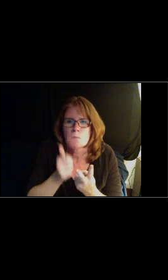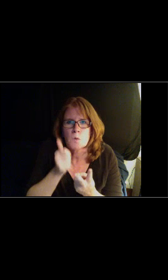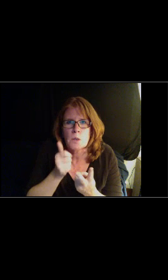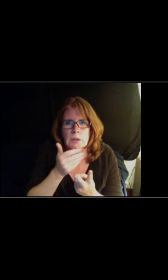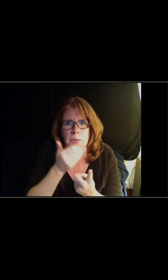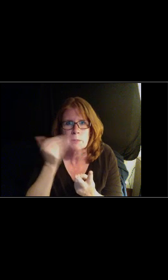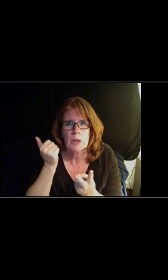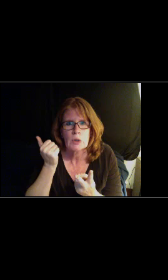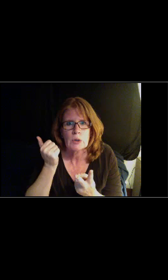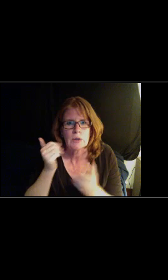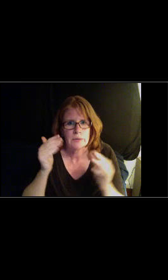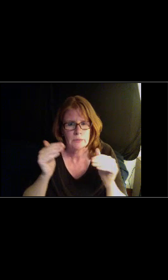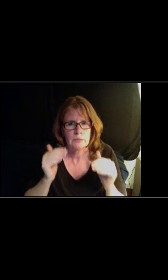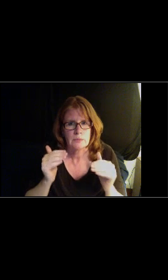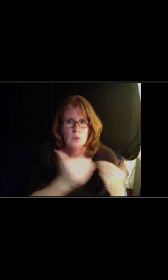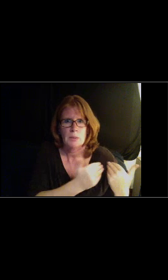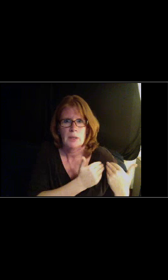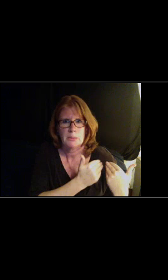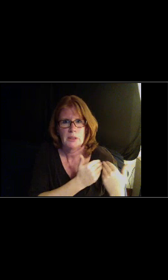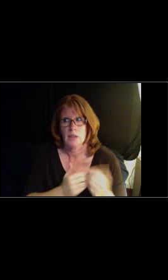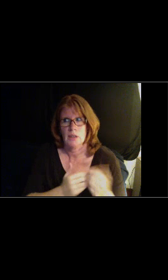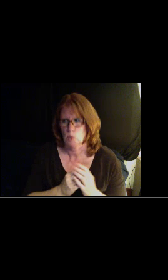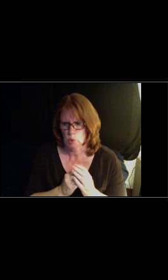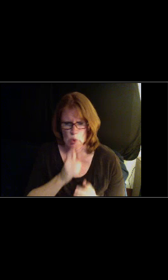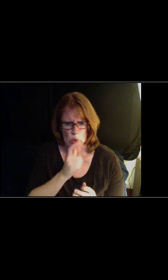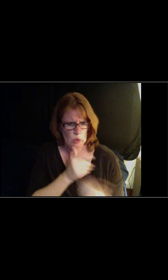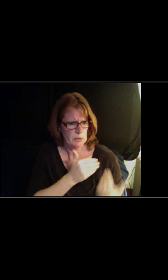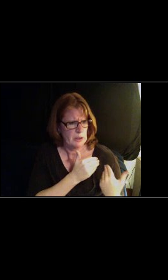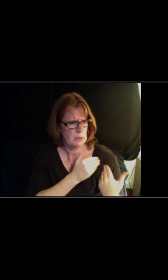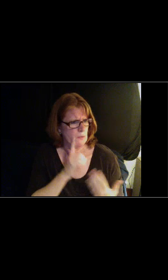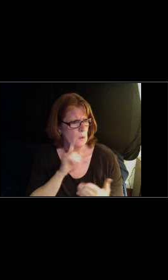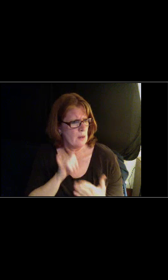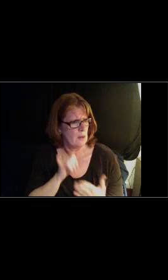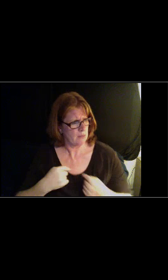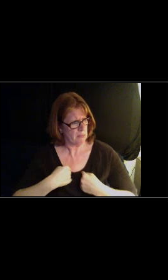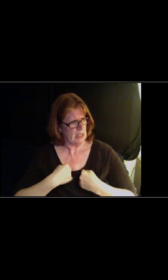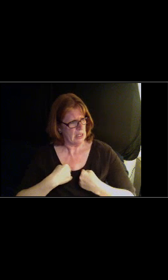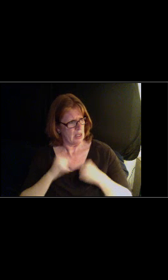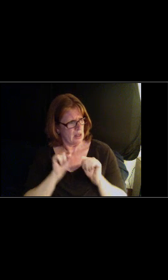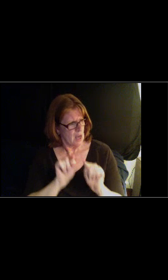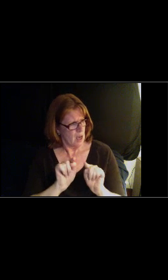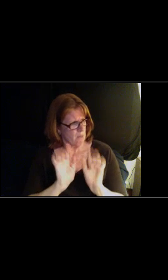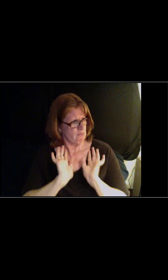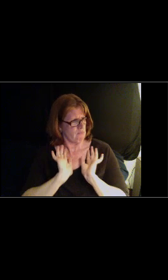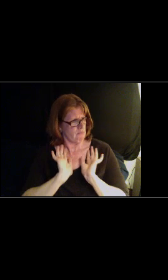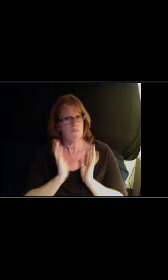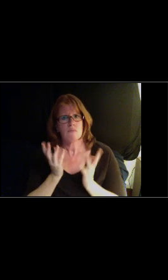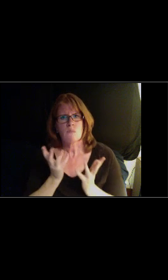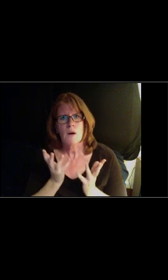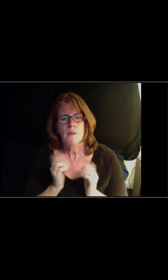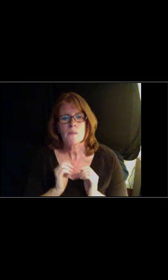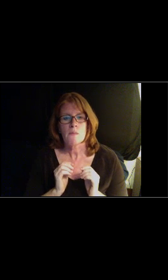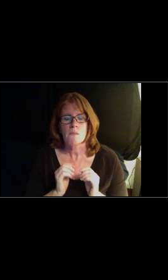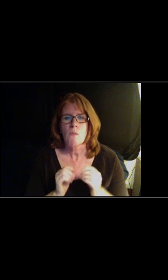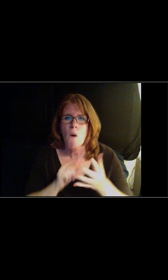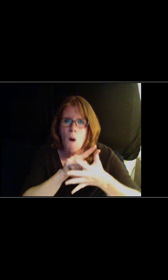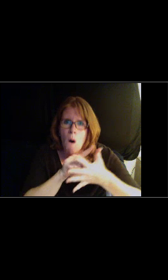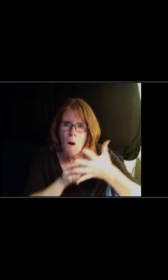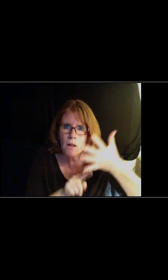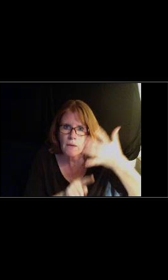look at the consequences of each of those values that you follow, and following which is the better consequence, quote unquote. Or you're looking